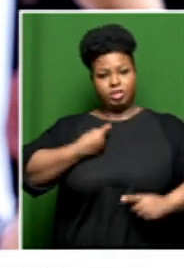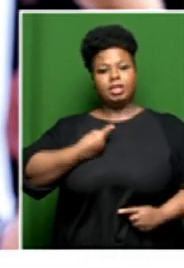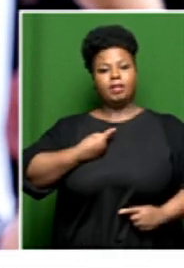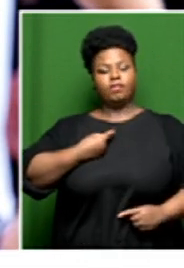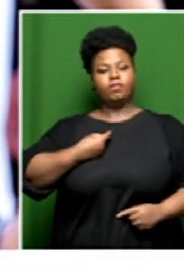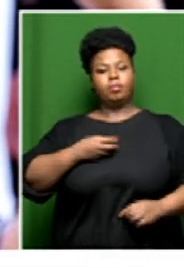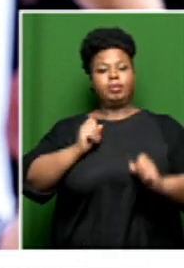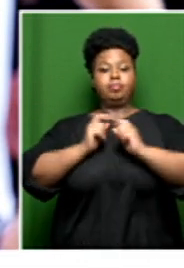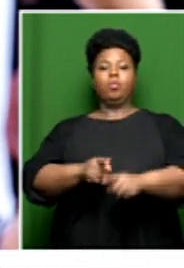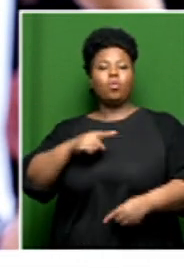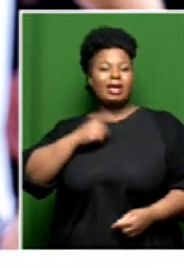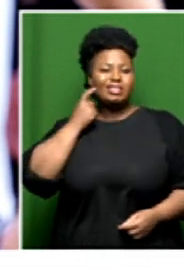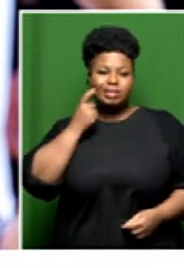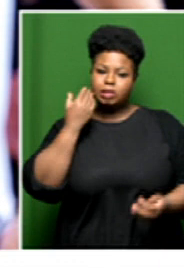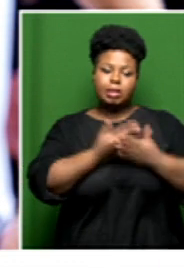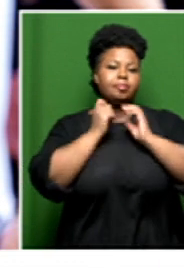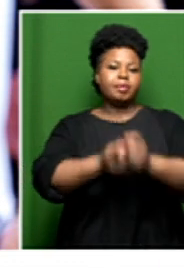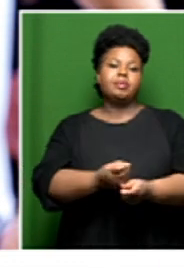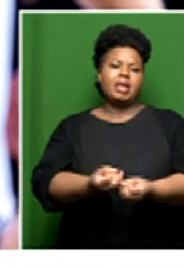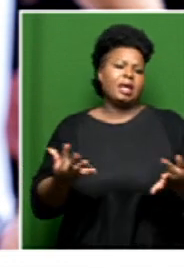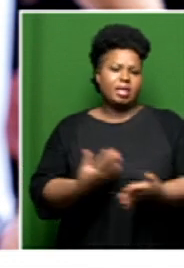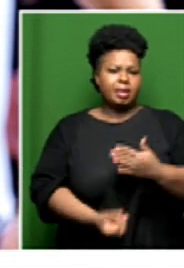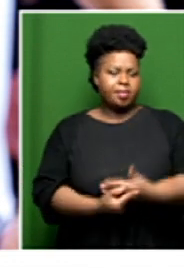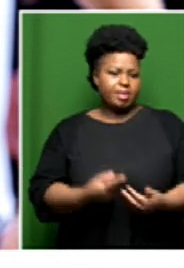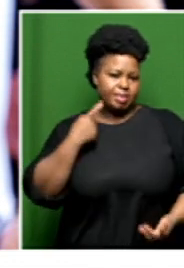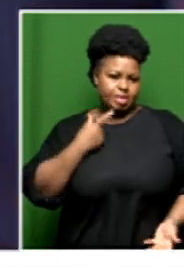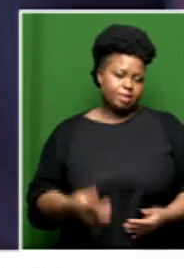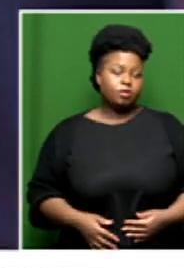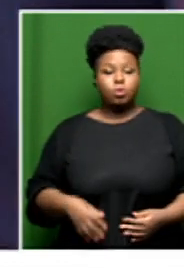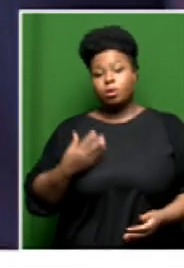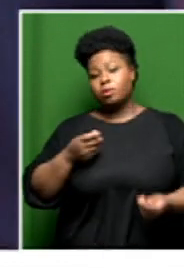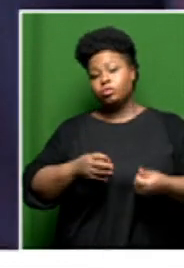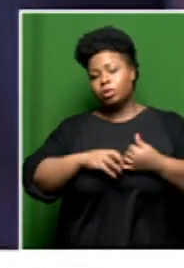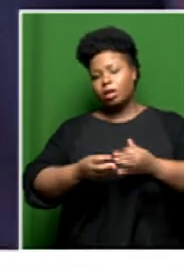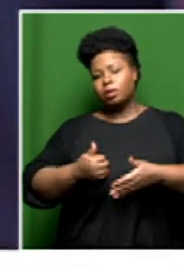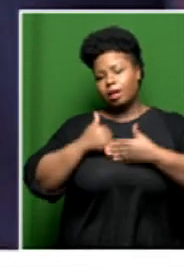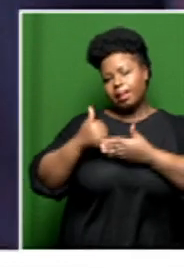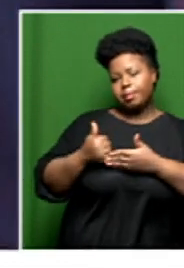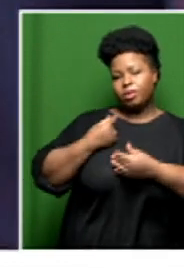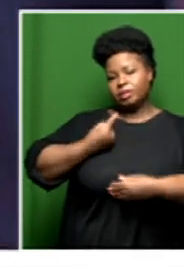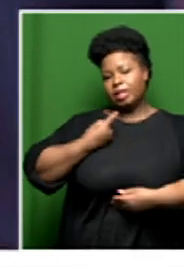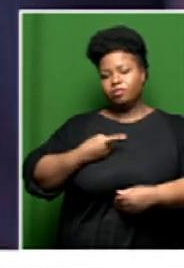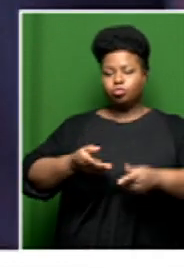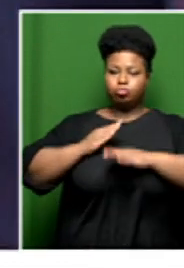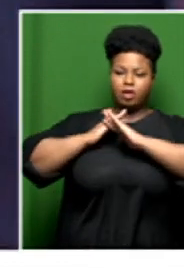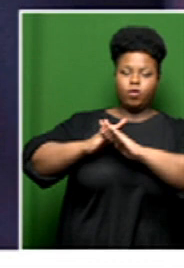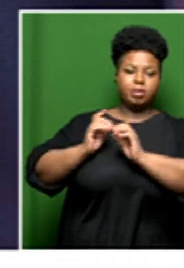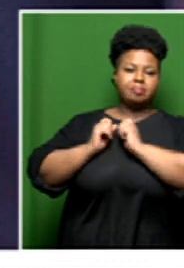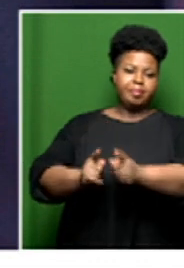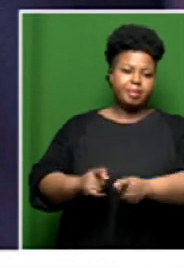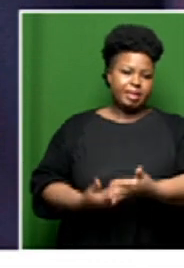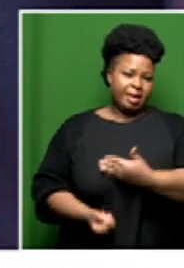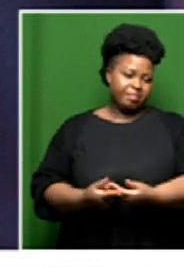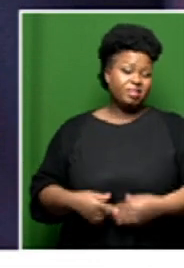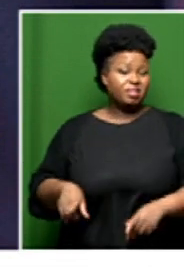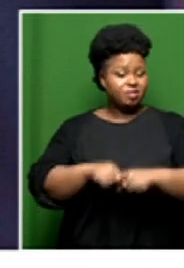injuries. You're very prone to injuries, to a lot of injuries. So we always find ways to help ourselves not to get injured, as